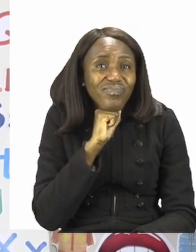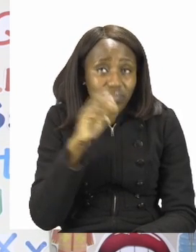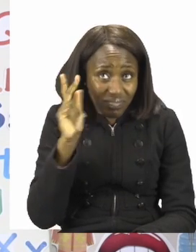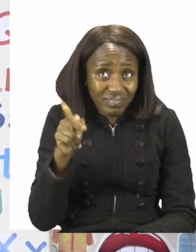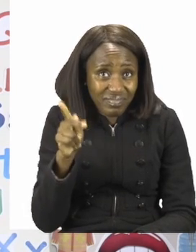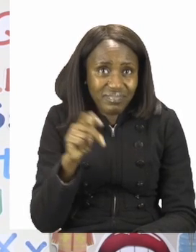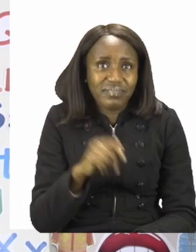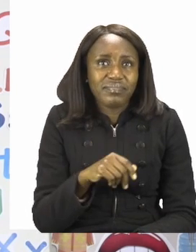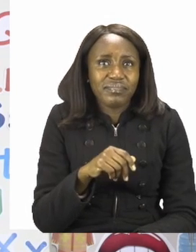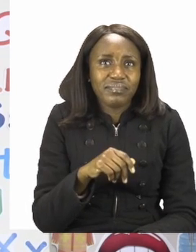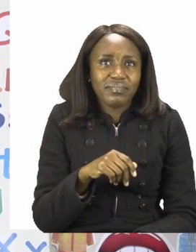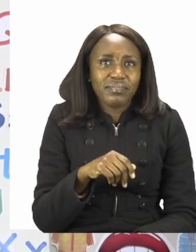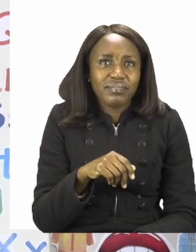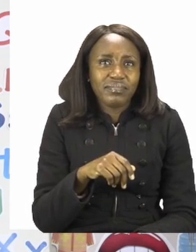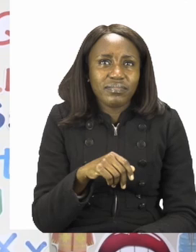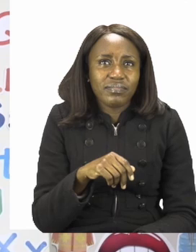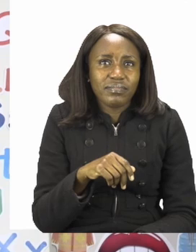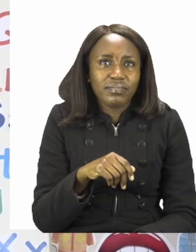it again.